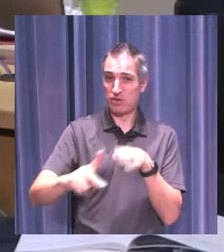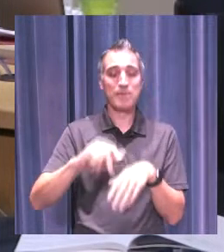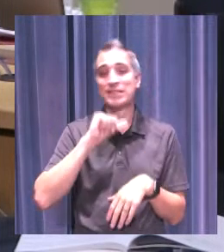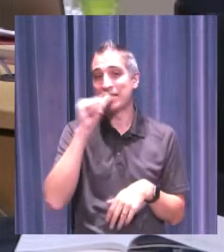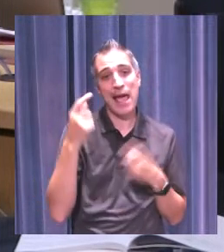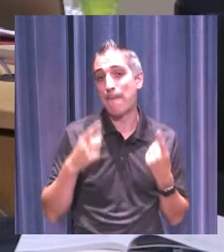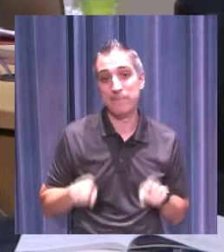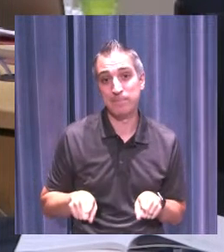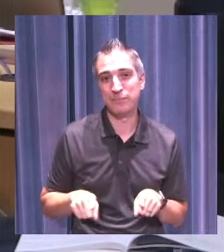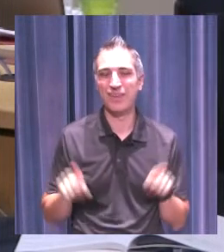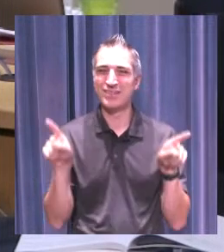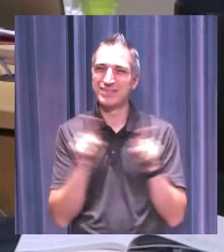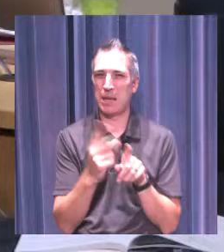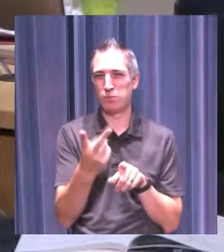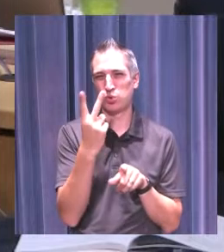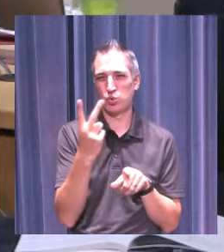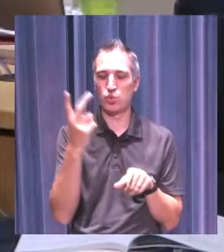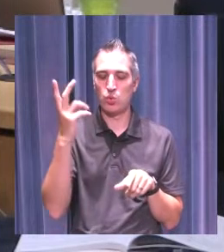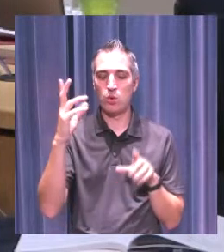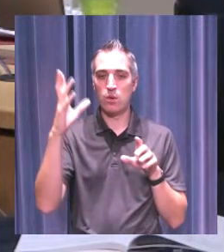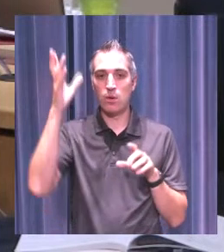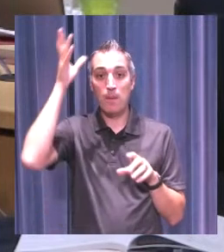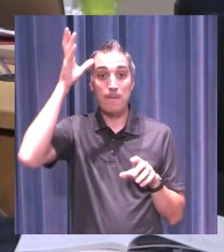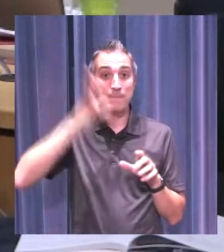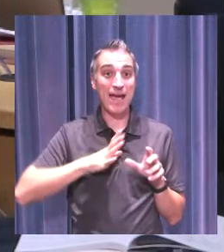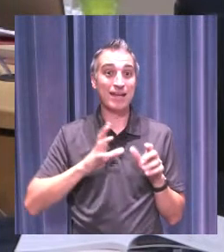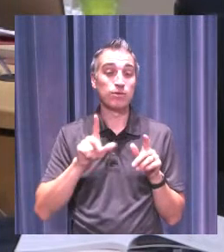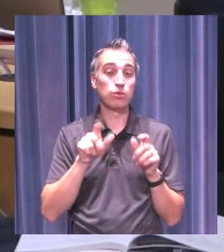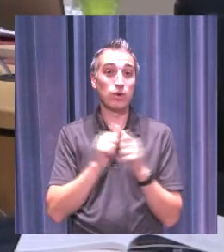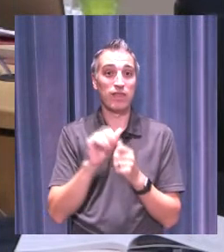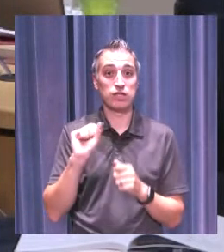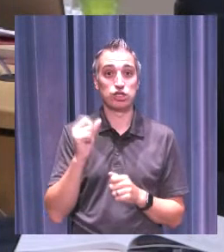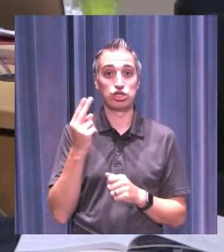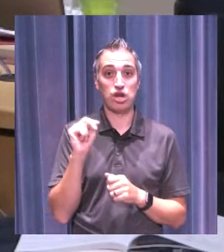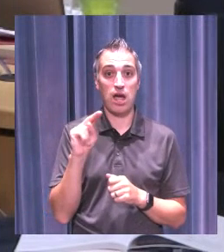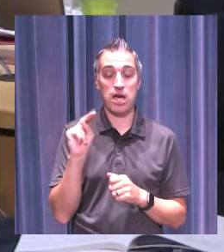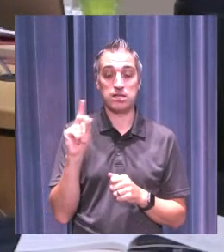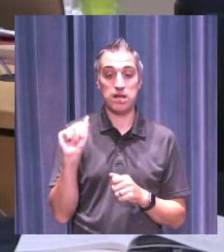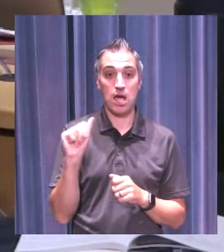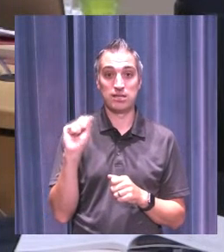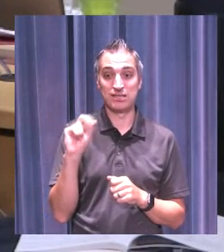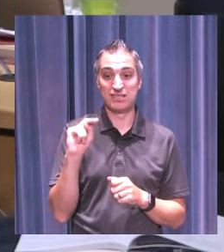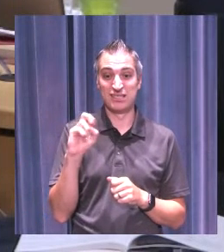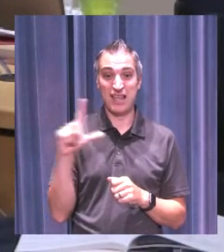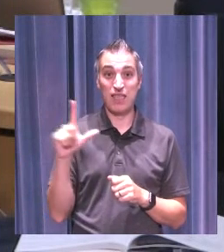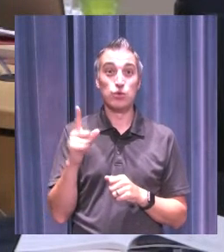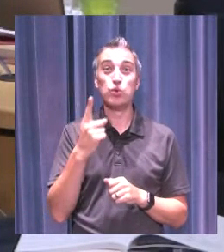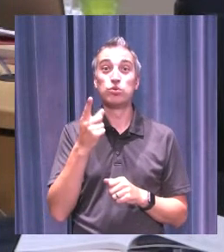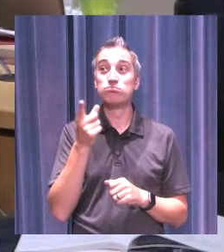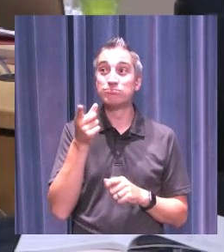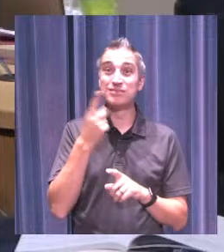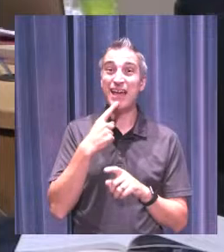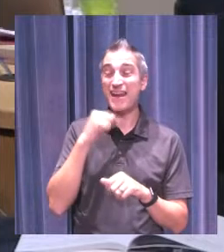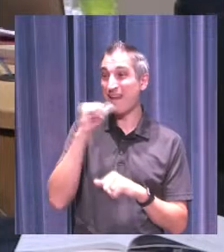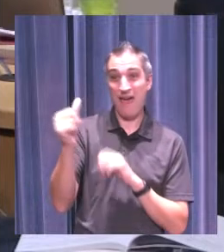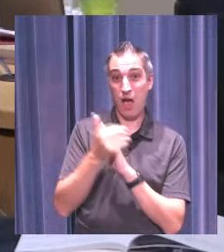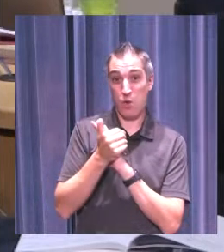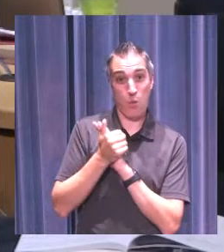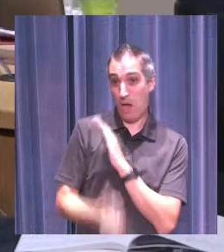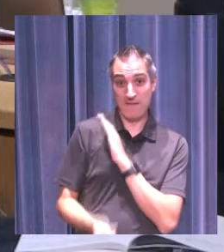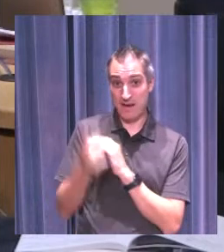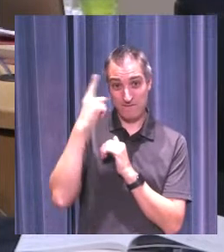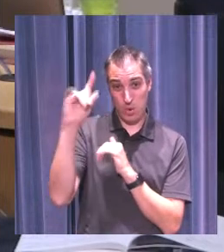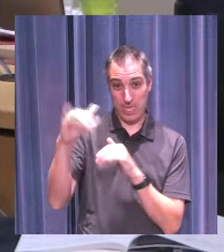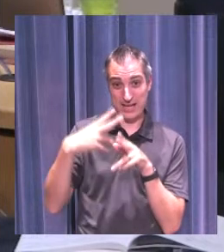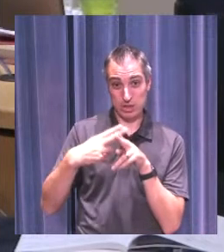case. The same 2 men that had the problem with Shonda Snow, who said she was not qualified for the interim